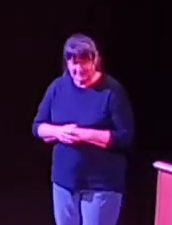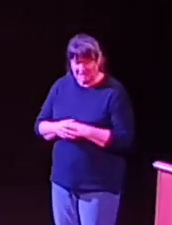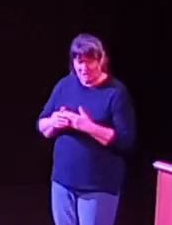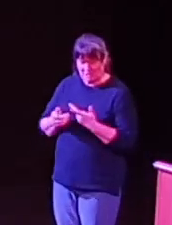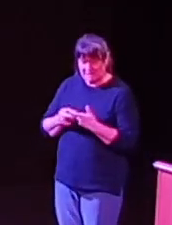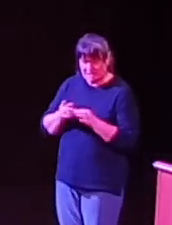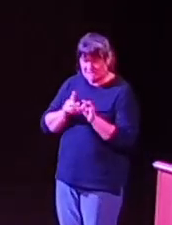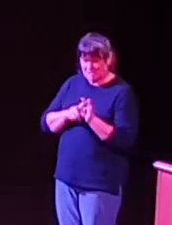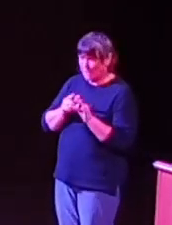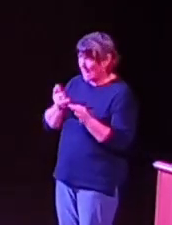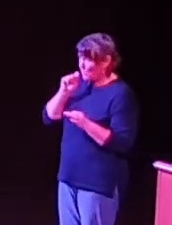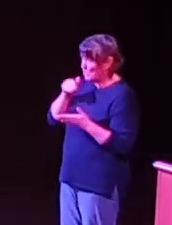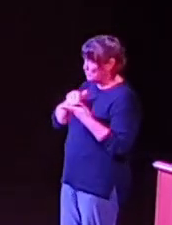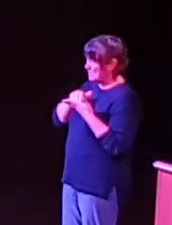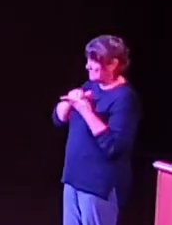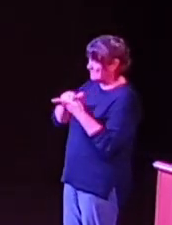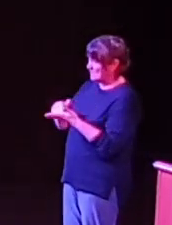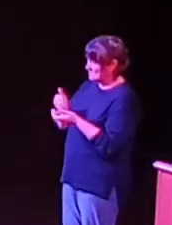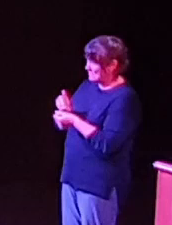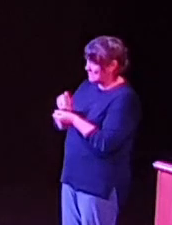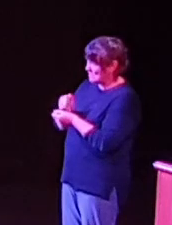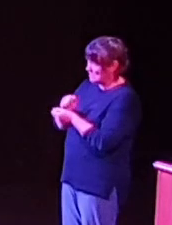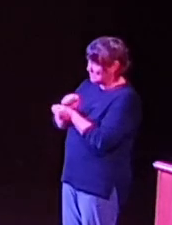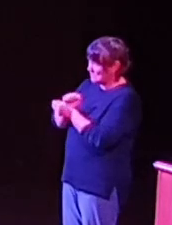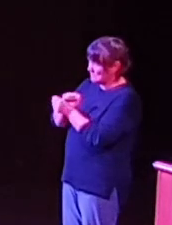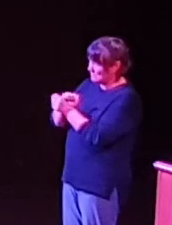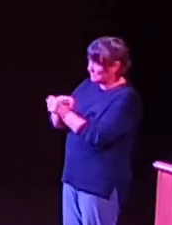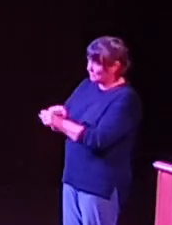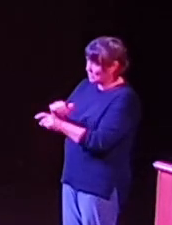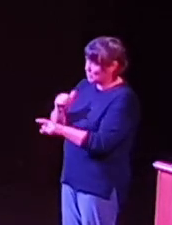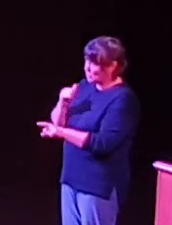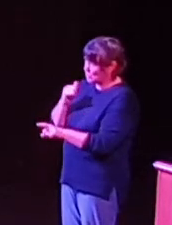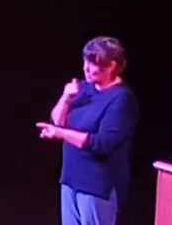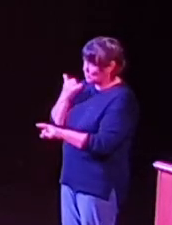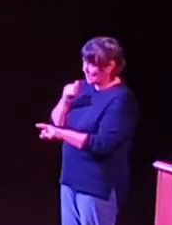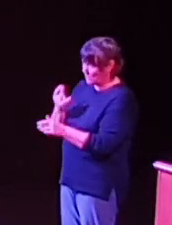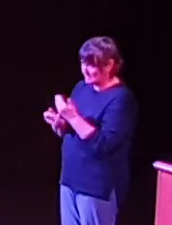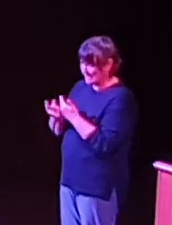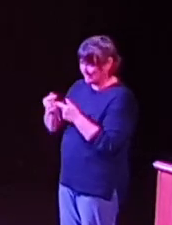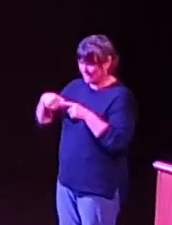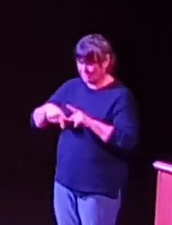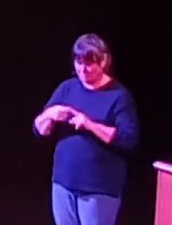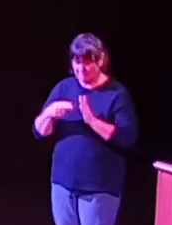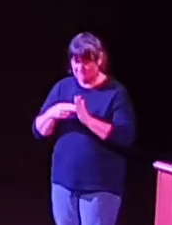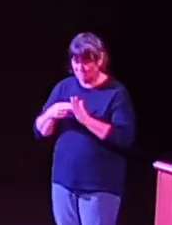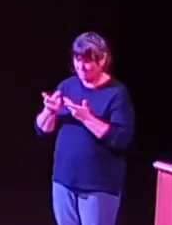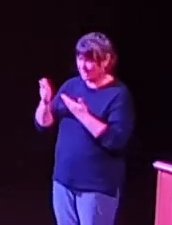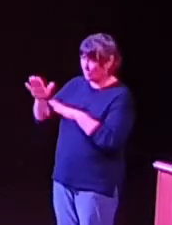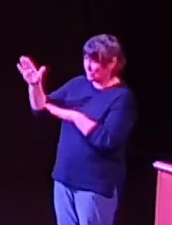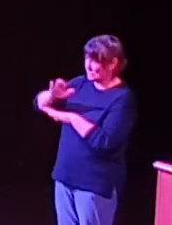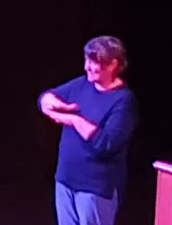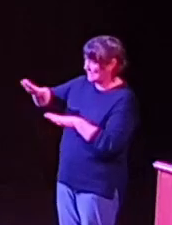How will you assist with preventing youth crime? With what has happened in Palmy recently and throughout New Zealand, we need things to help guide